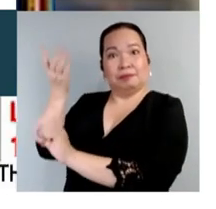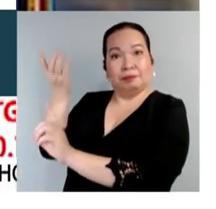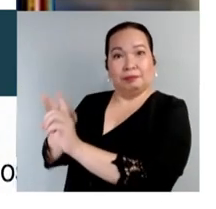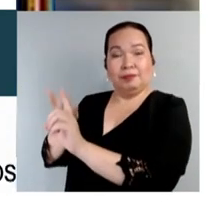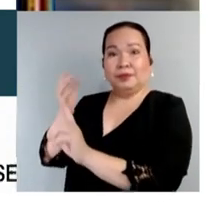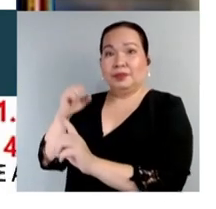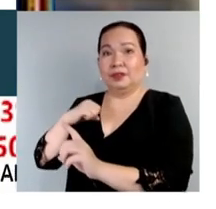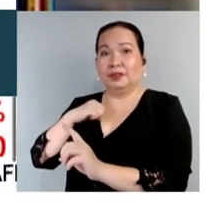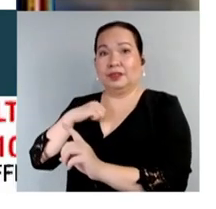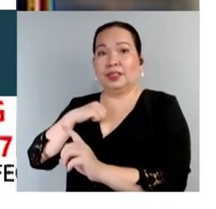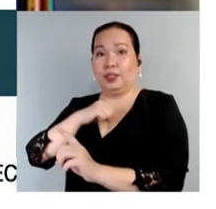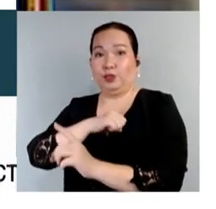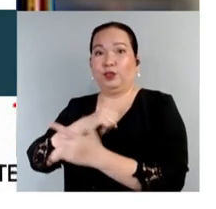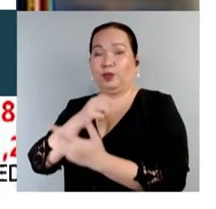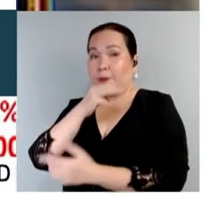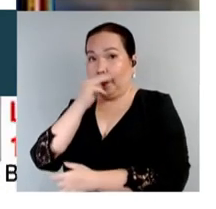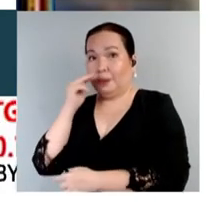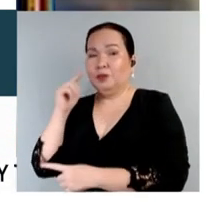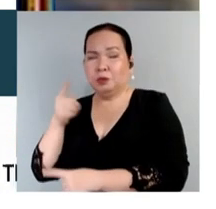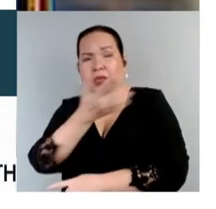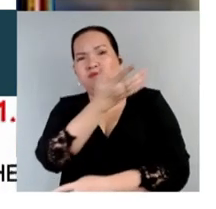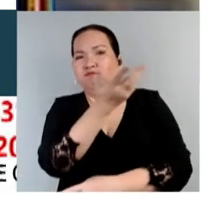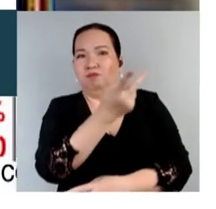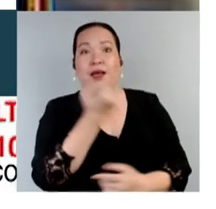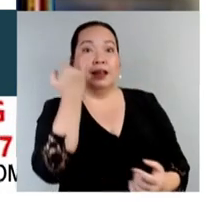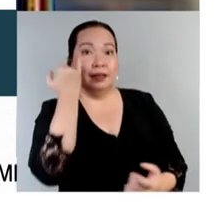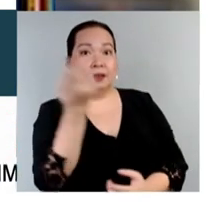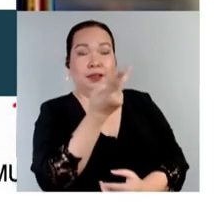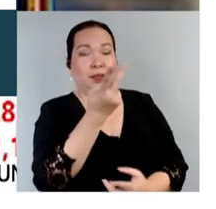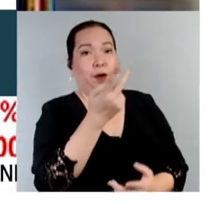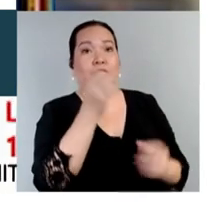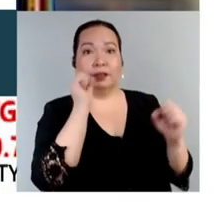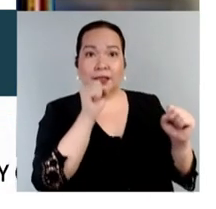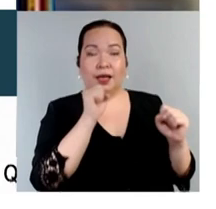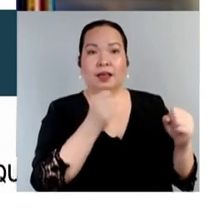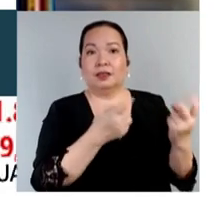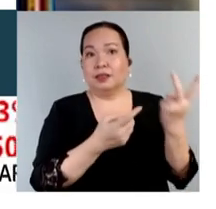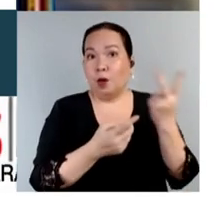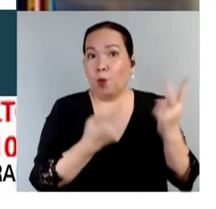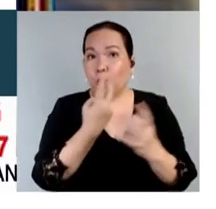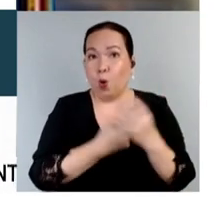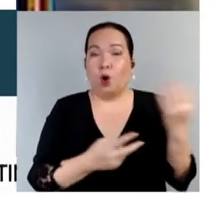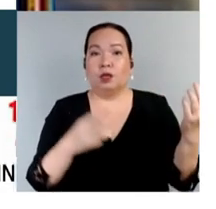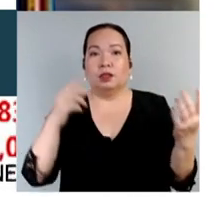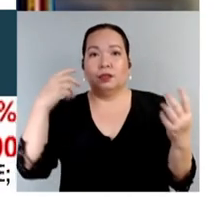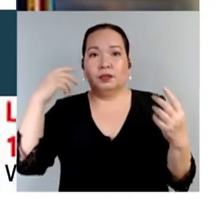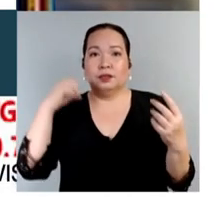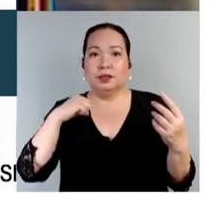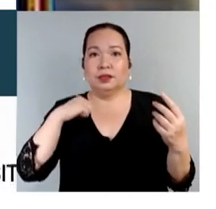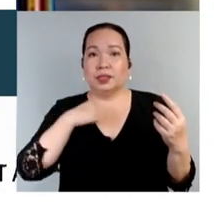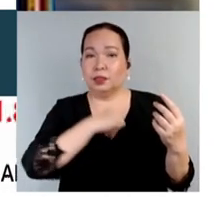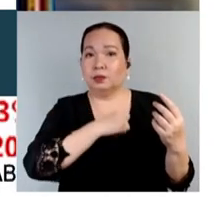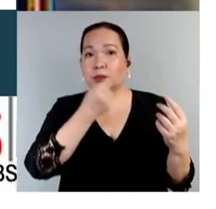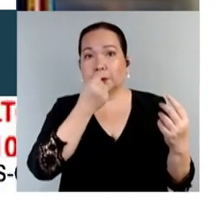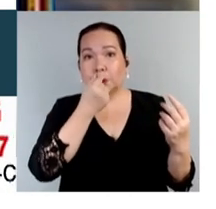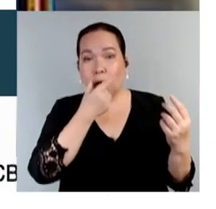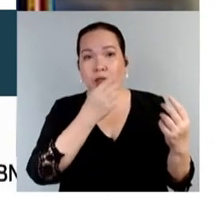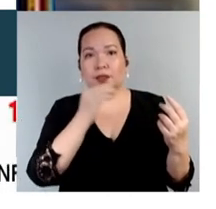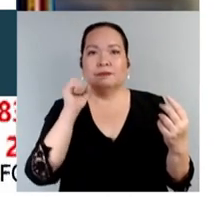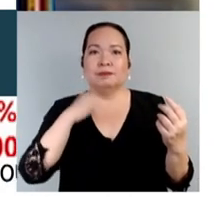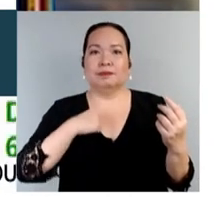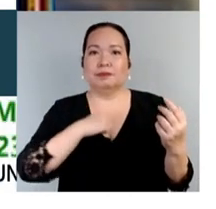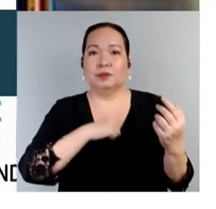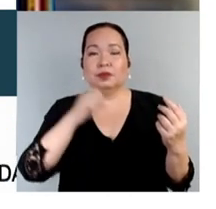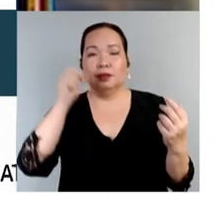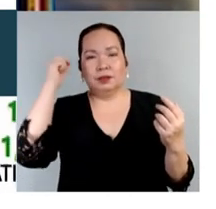idea for Senator Sotto and Lacson, no, to start weighing in on the pandemic, what